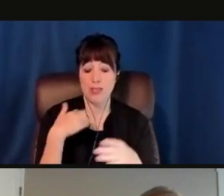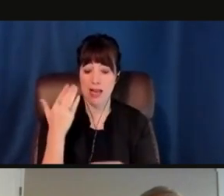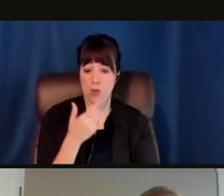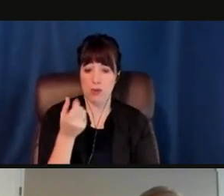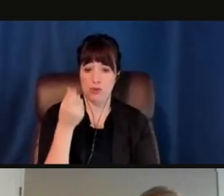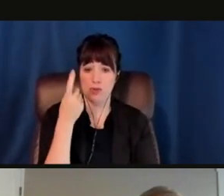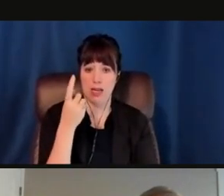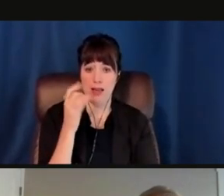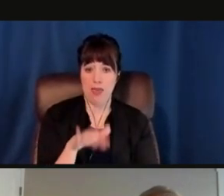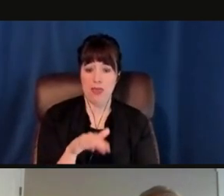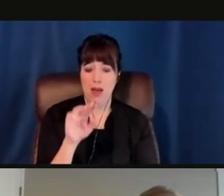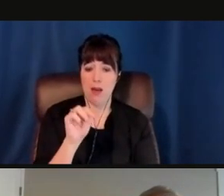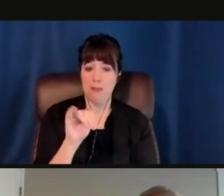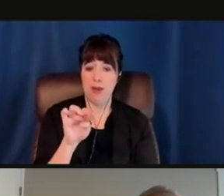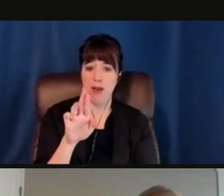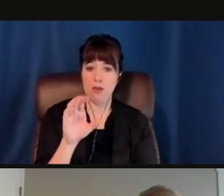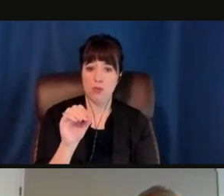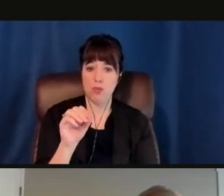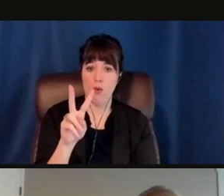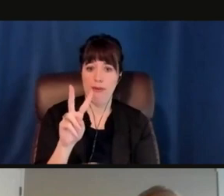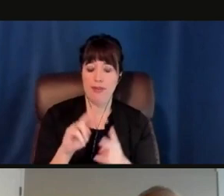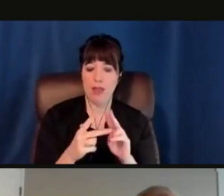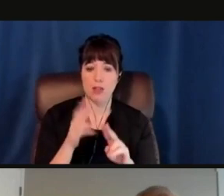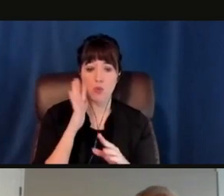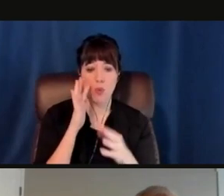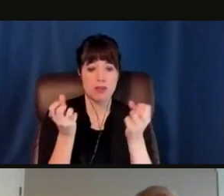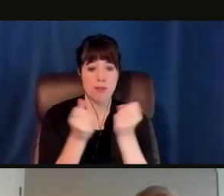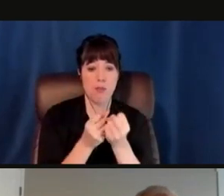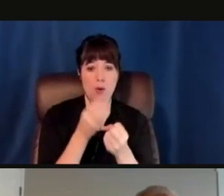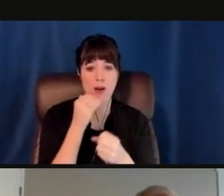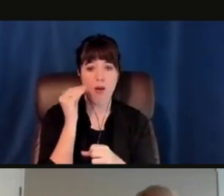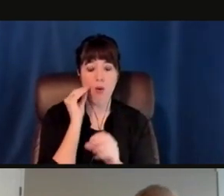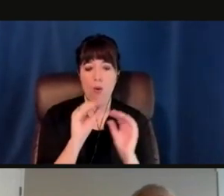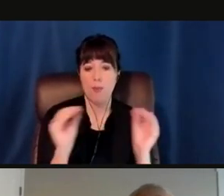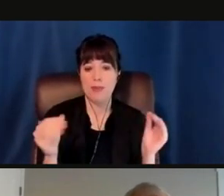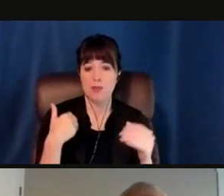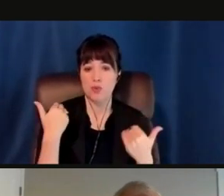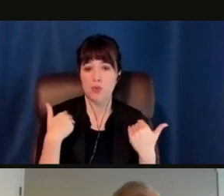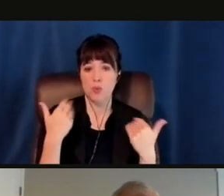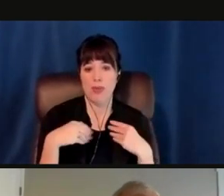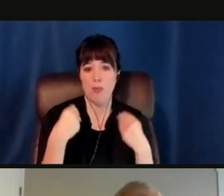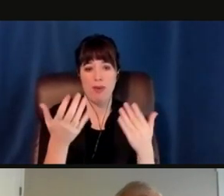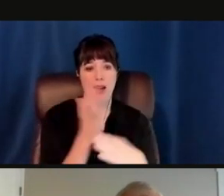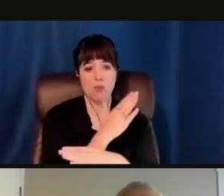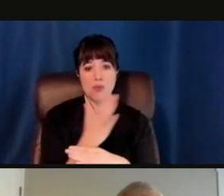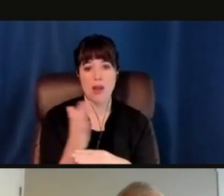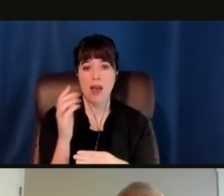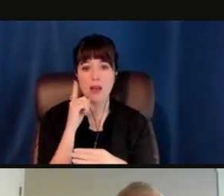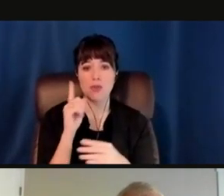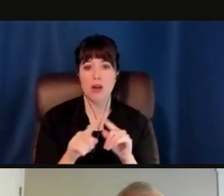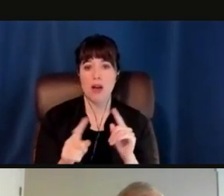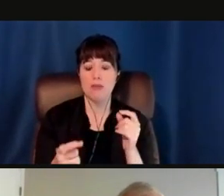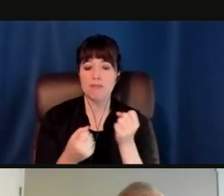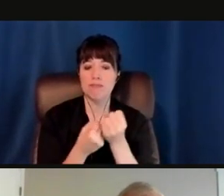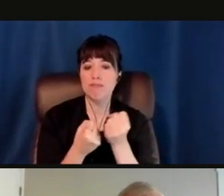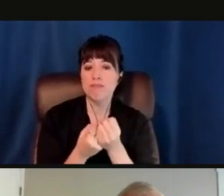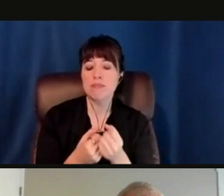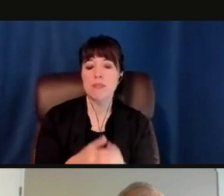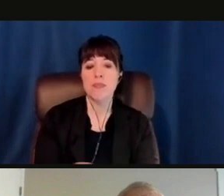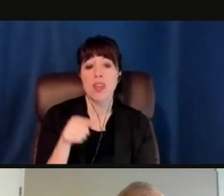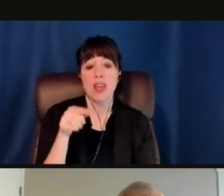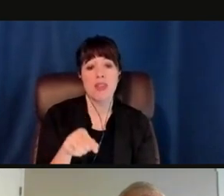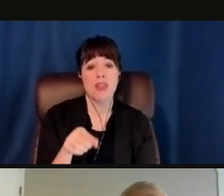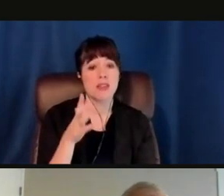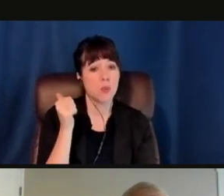village will support homeless youth and will provide a range of supportive services. It is also under our understanding that this site will not be open